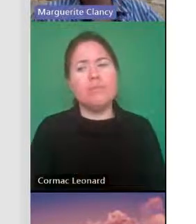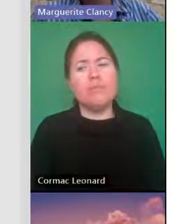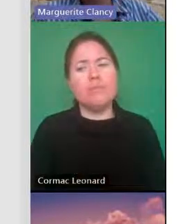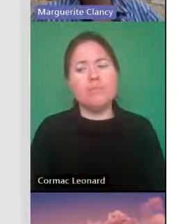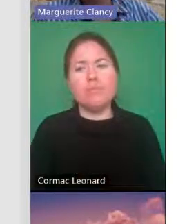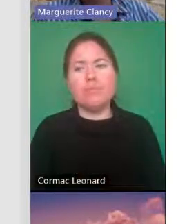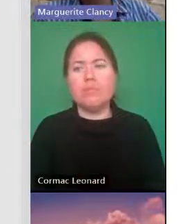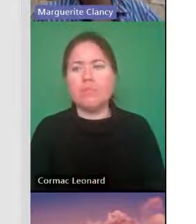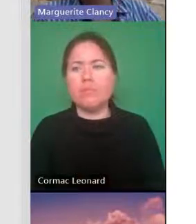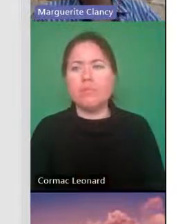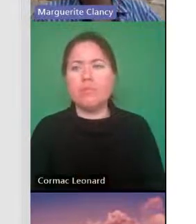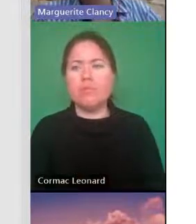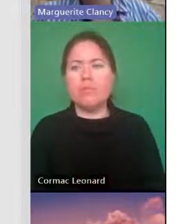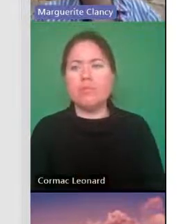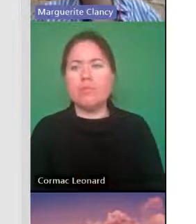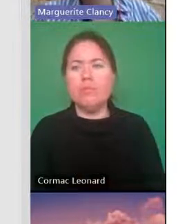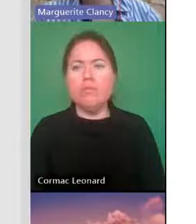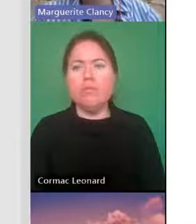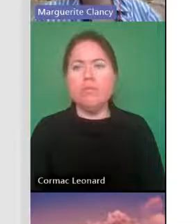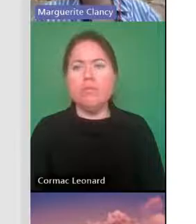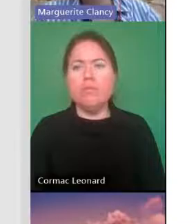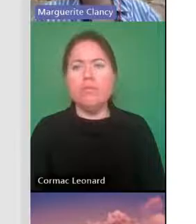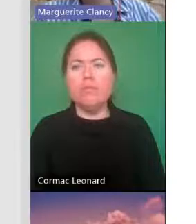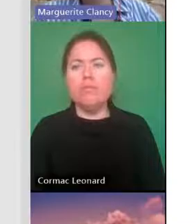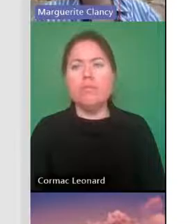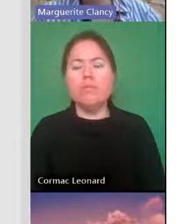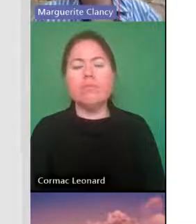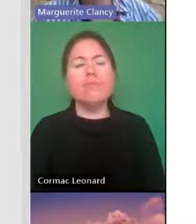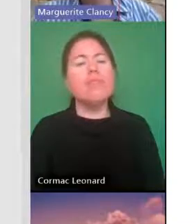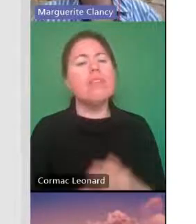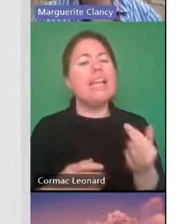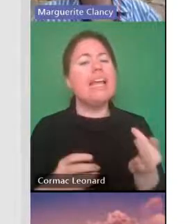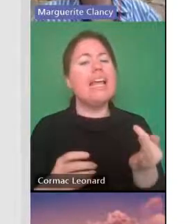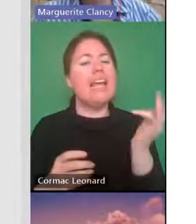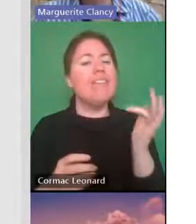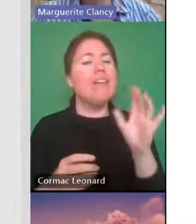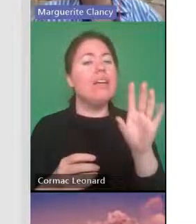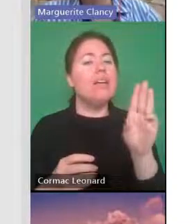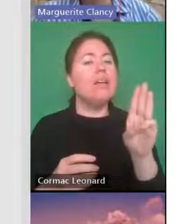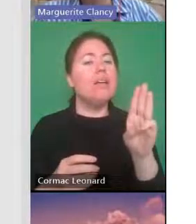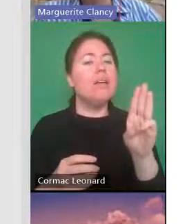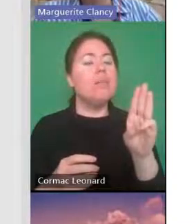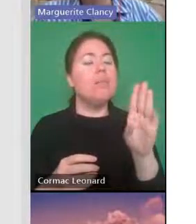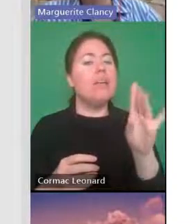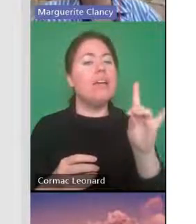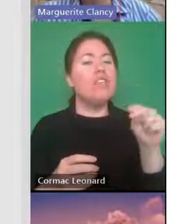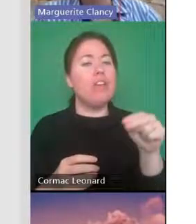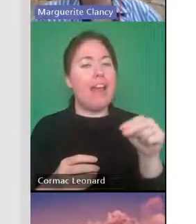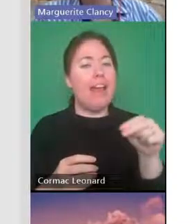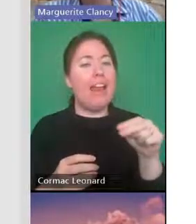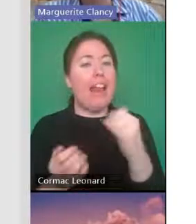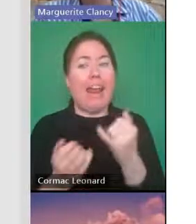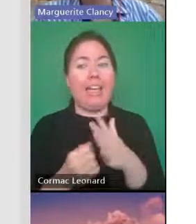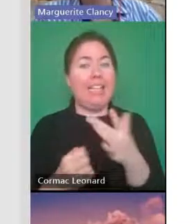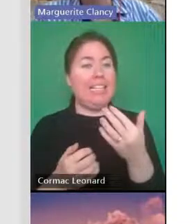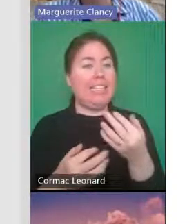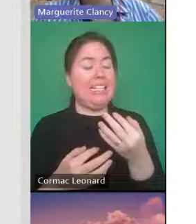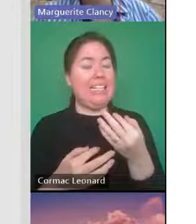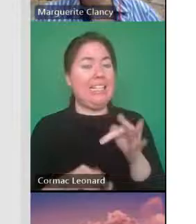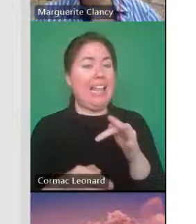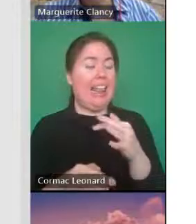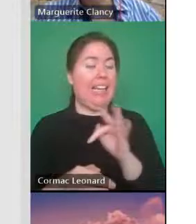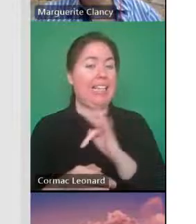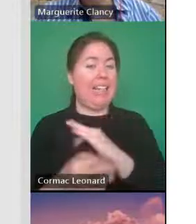sorry, about self-neglect, Tim? If referral is not accepted from a PHN like self-neglect, where is that referral sent or stored?